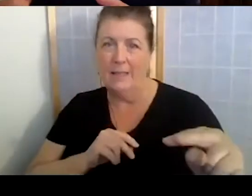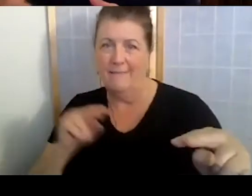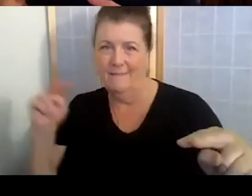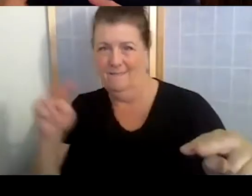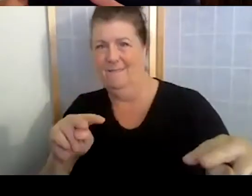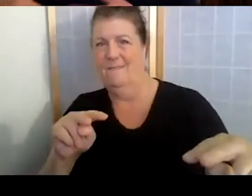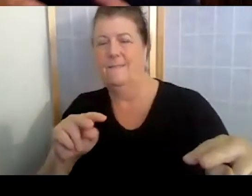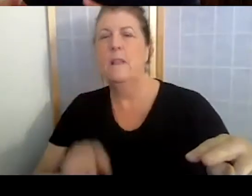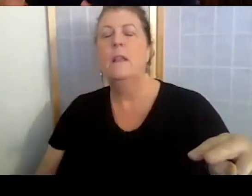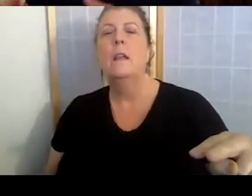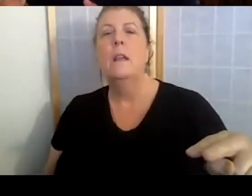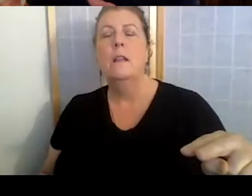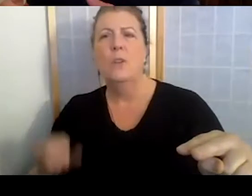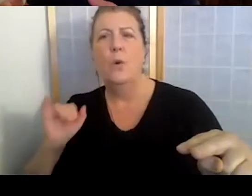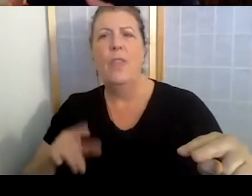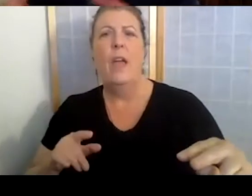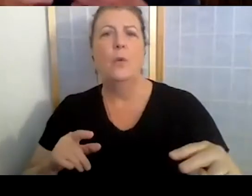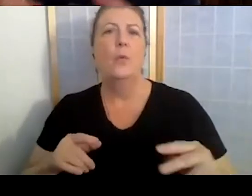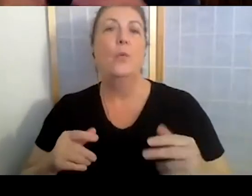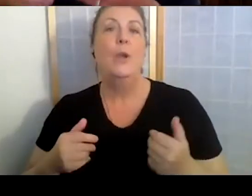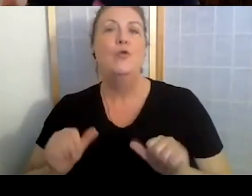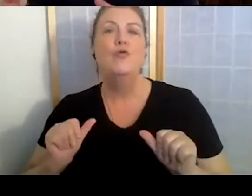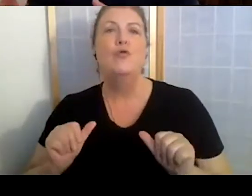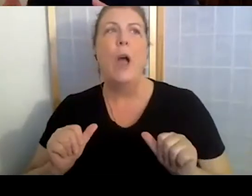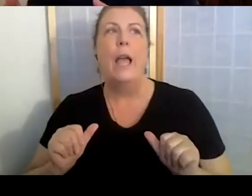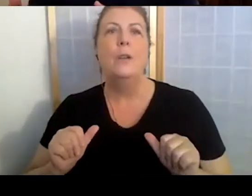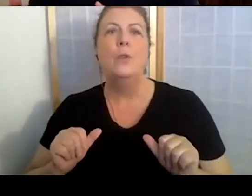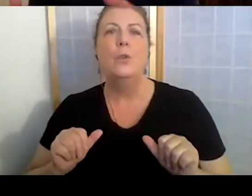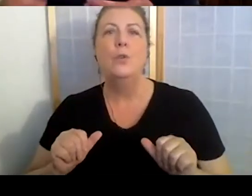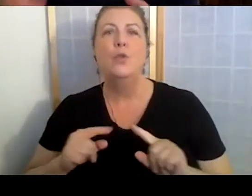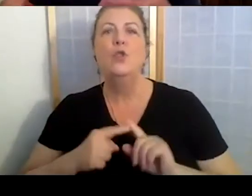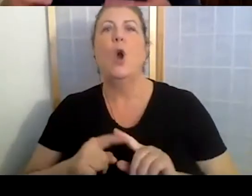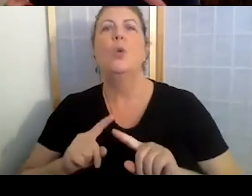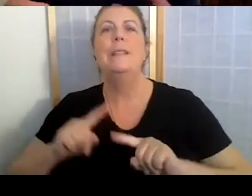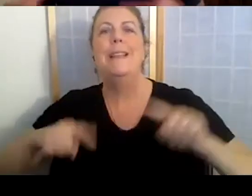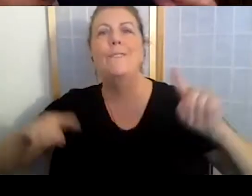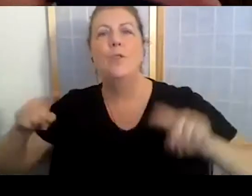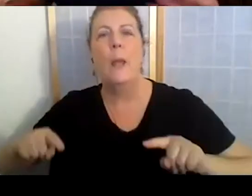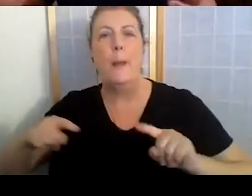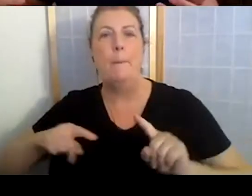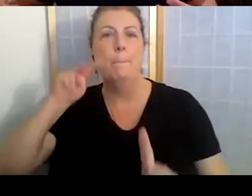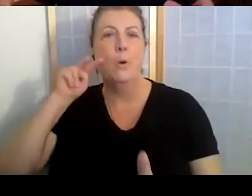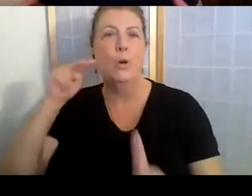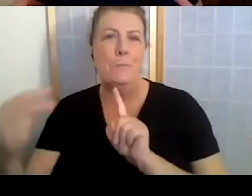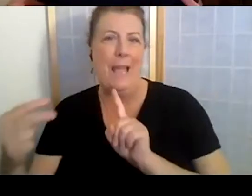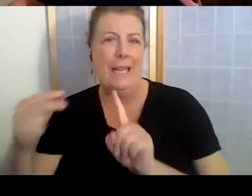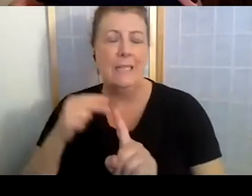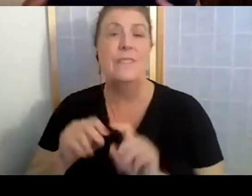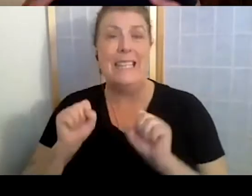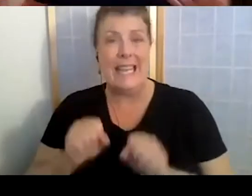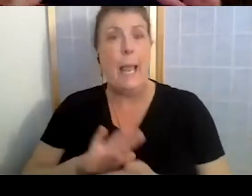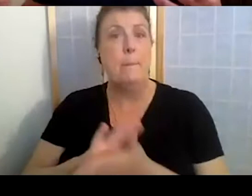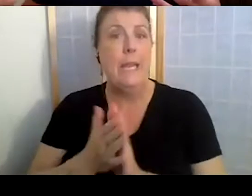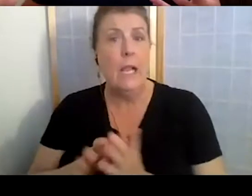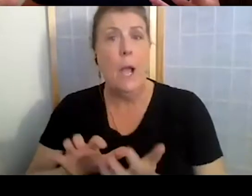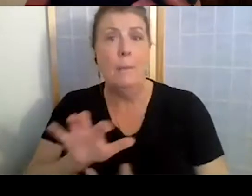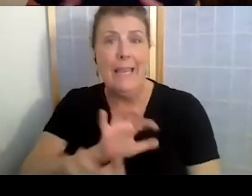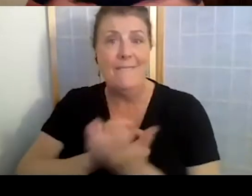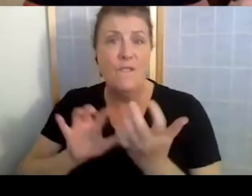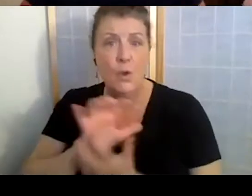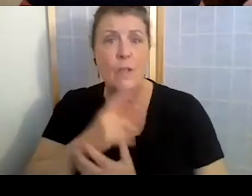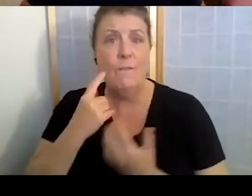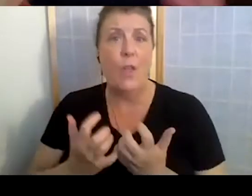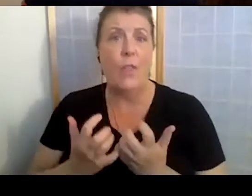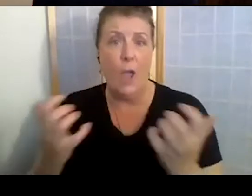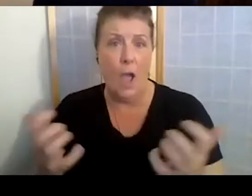when you're trying to do it from multiple perspectives. That can be confusing to people. People want to know, who am I? And our answer tends to be,